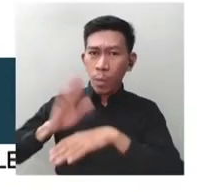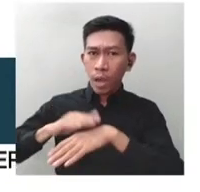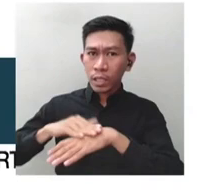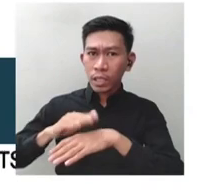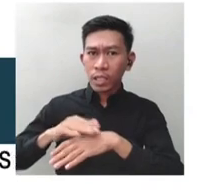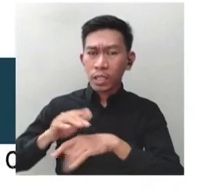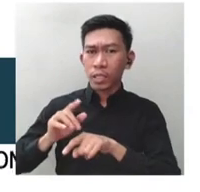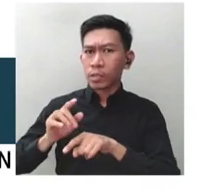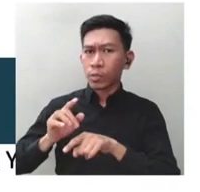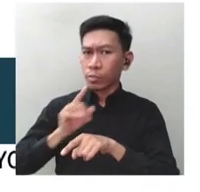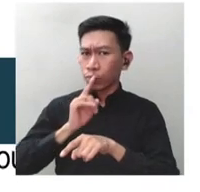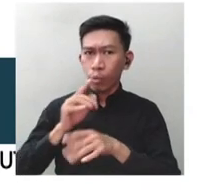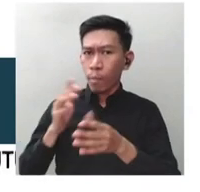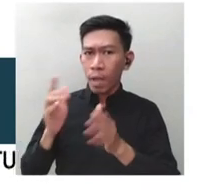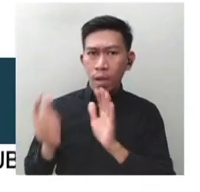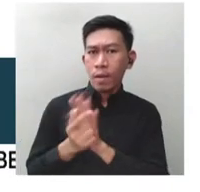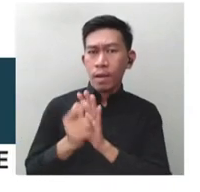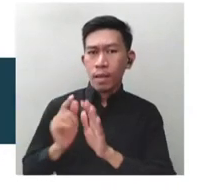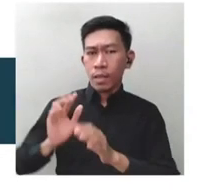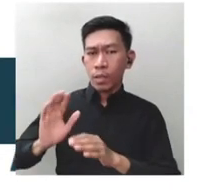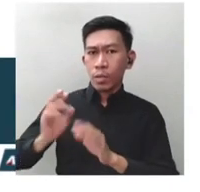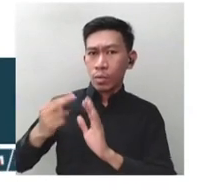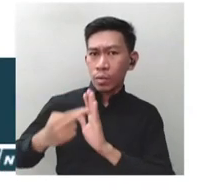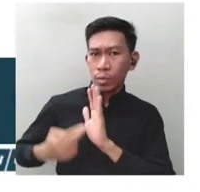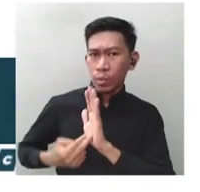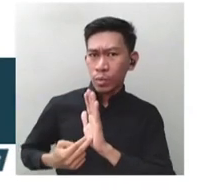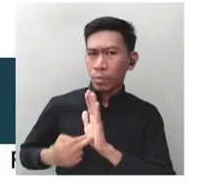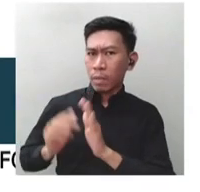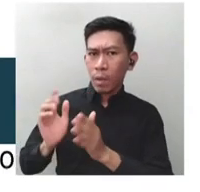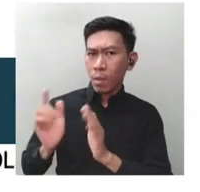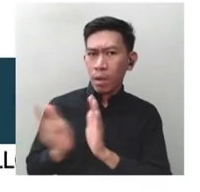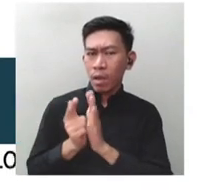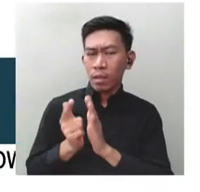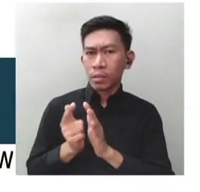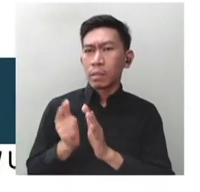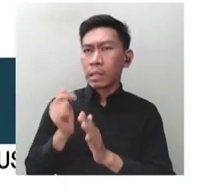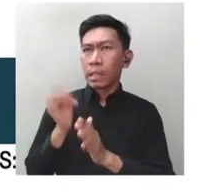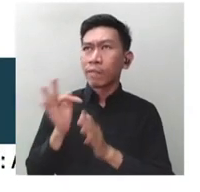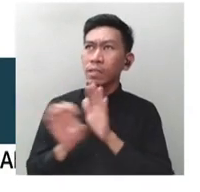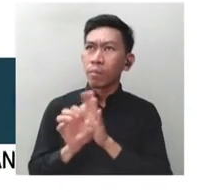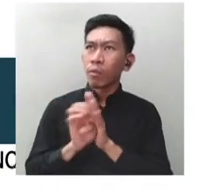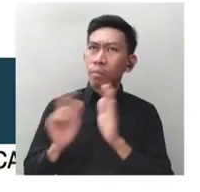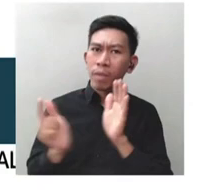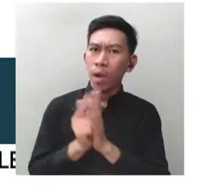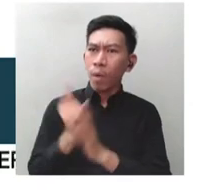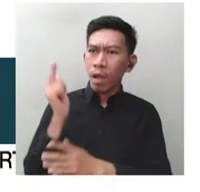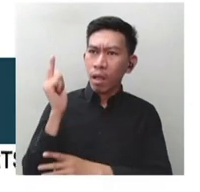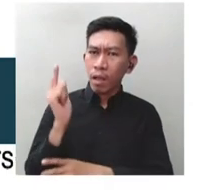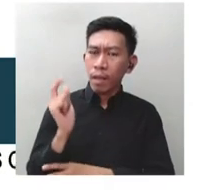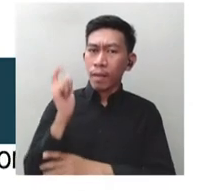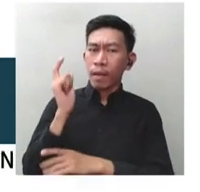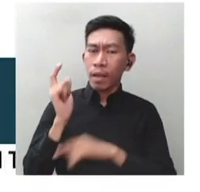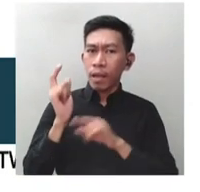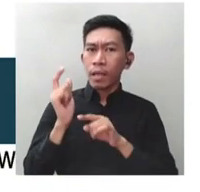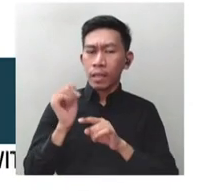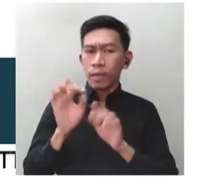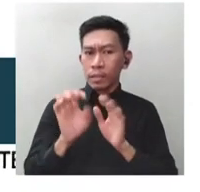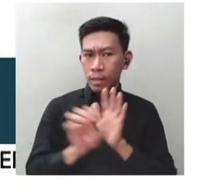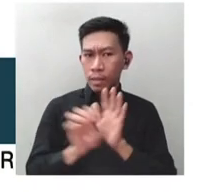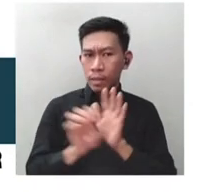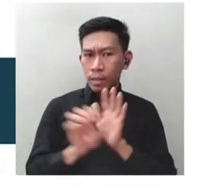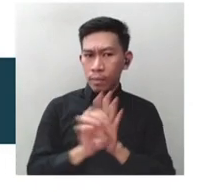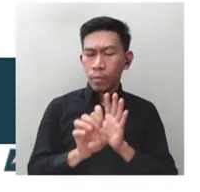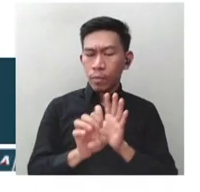under your rules. What could they have done? If it is true that they introduced themselves as